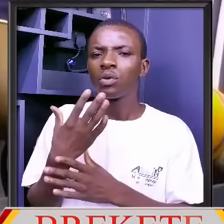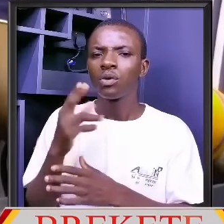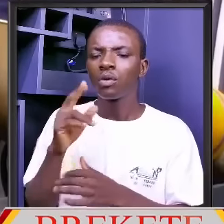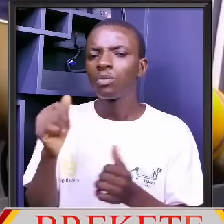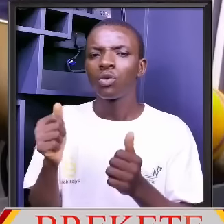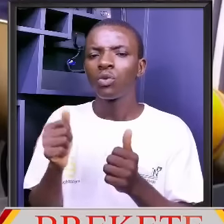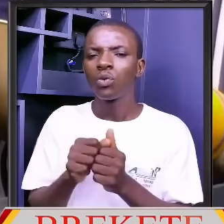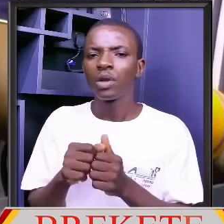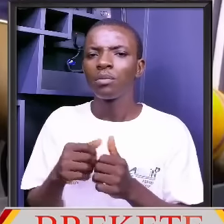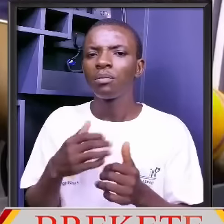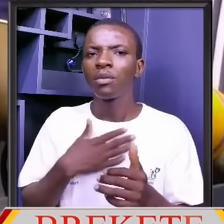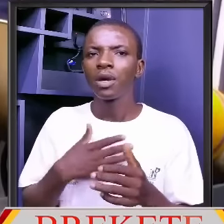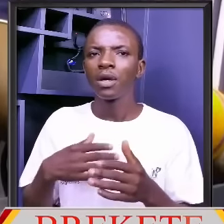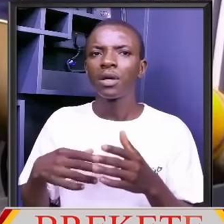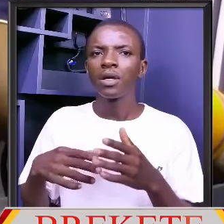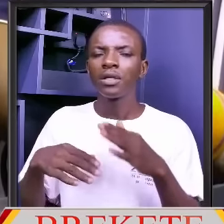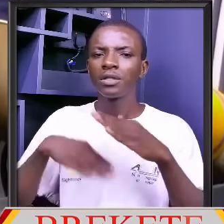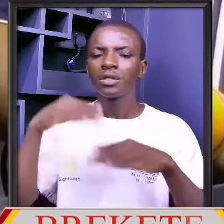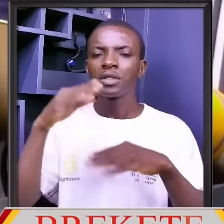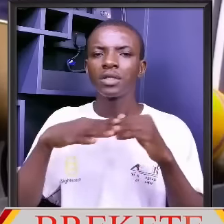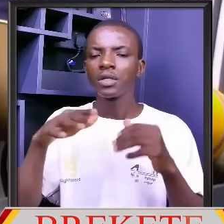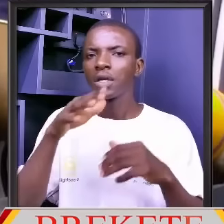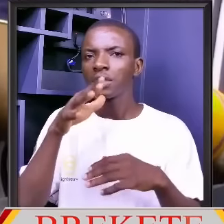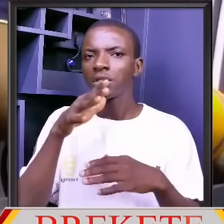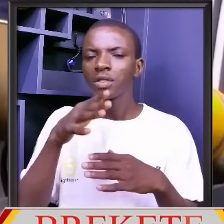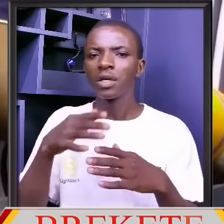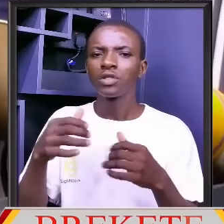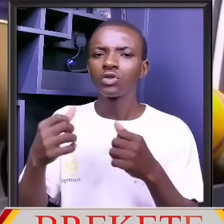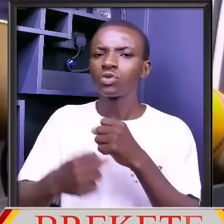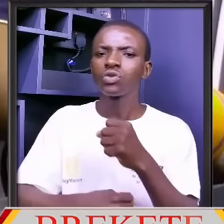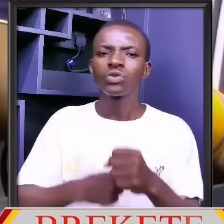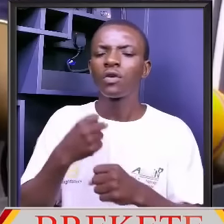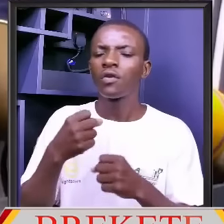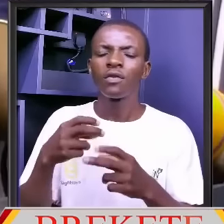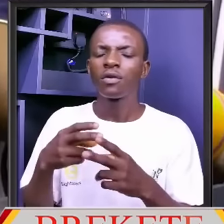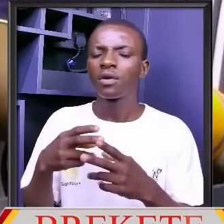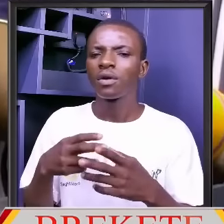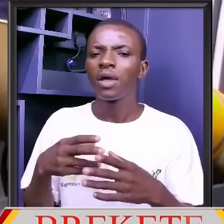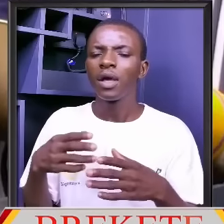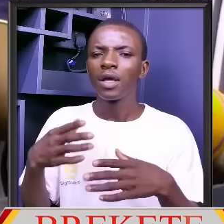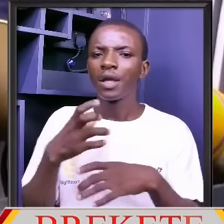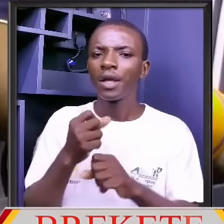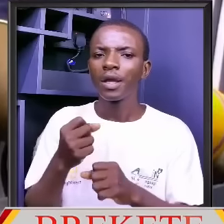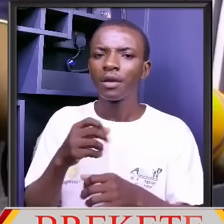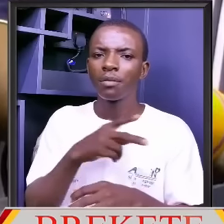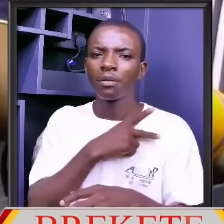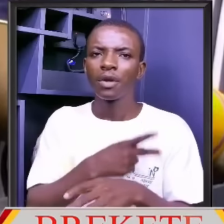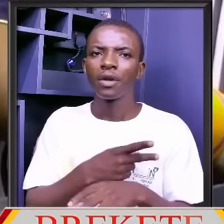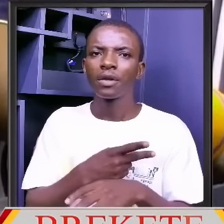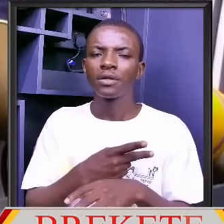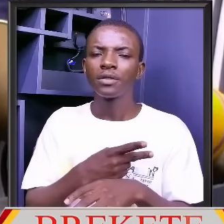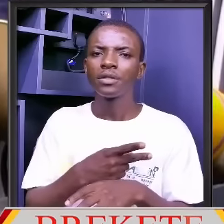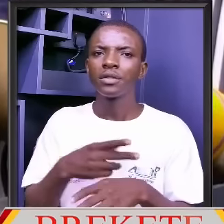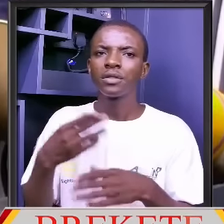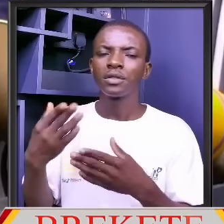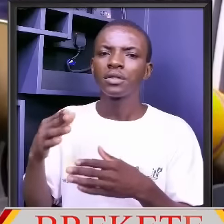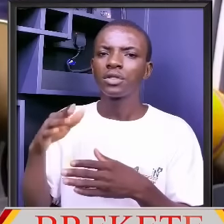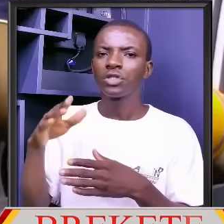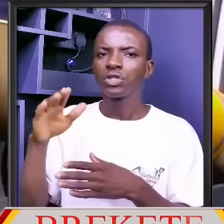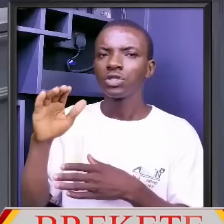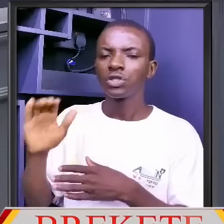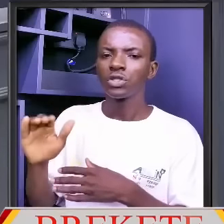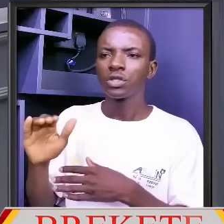I grew up with my stepmom. I suffer. I can't get belle then. The